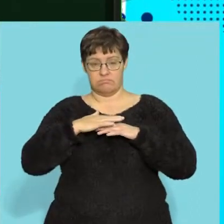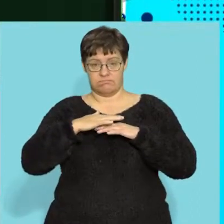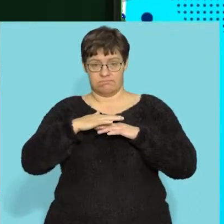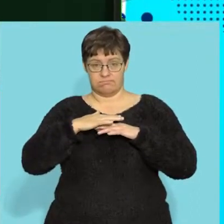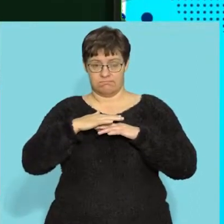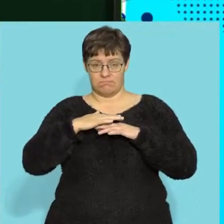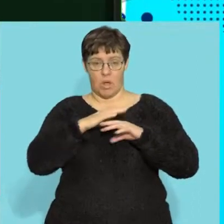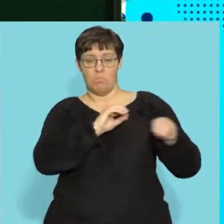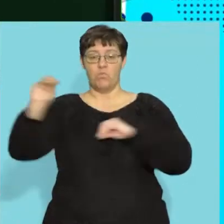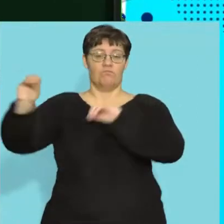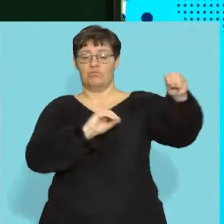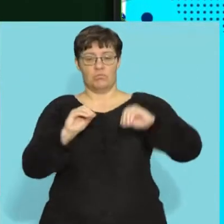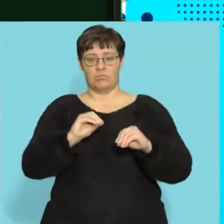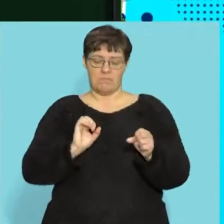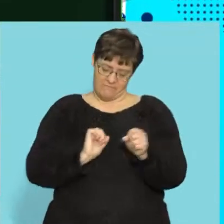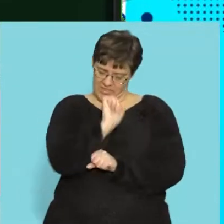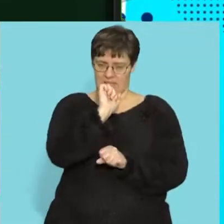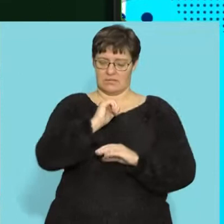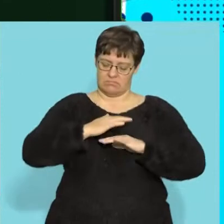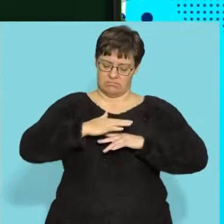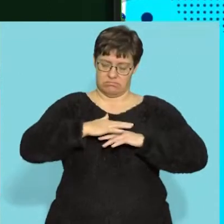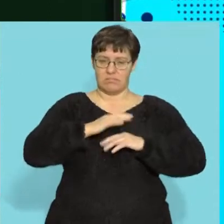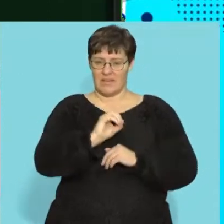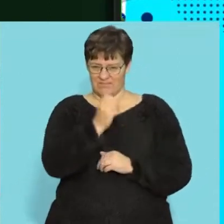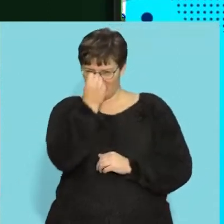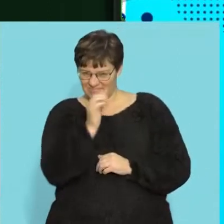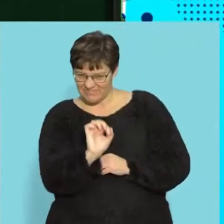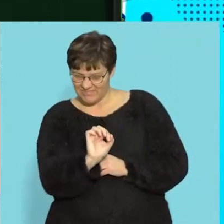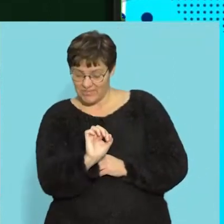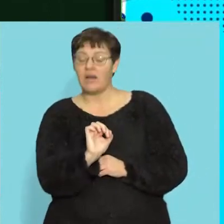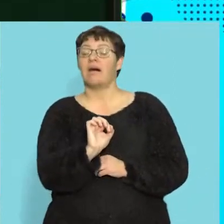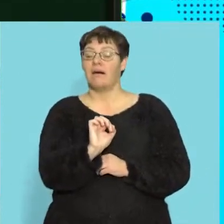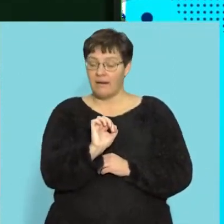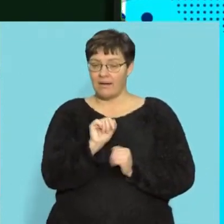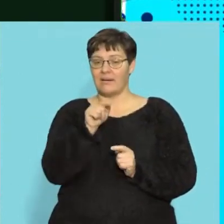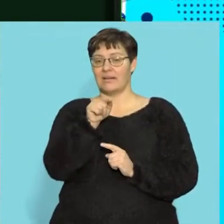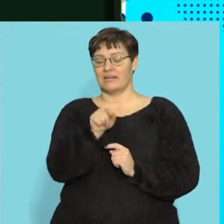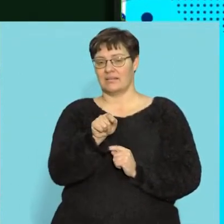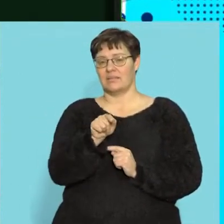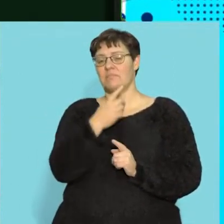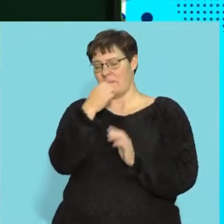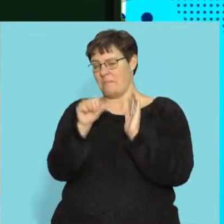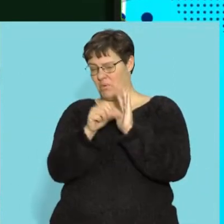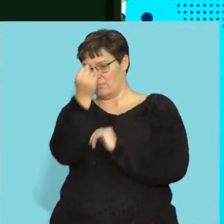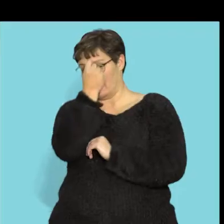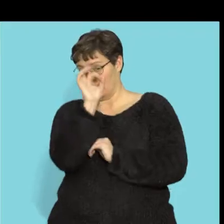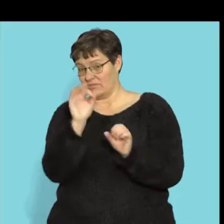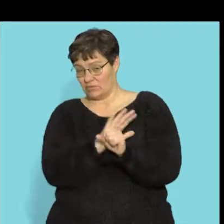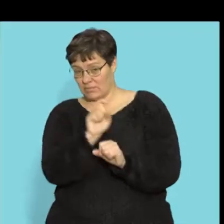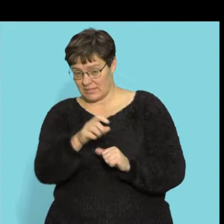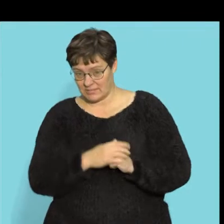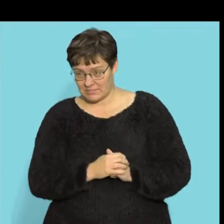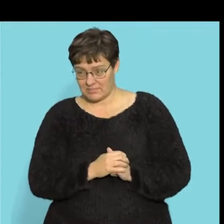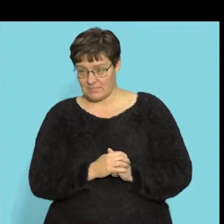fixed position. So our understanding of that, I think, becomes very important to say that, okay, these charges